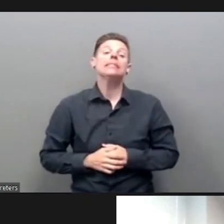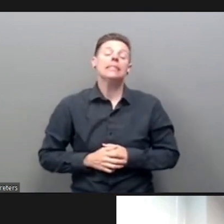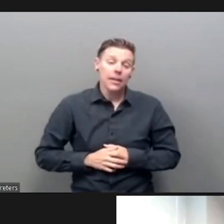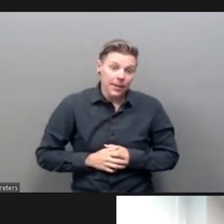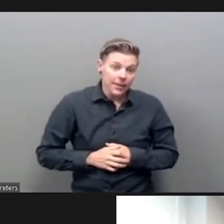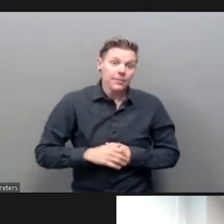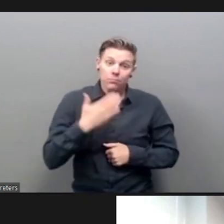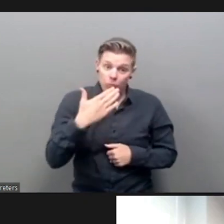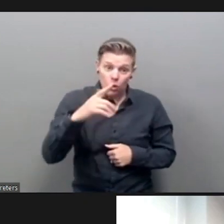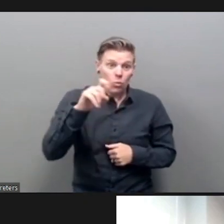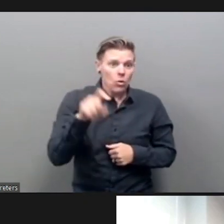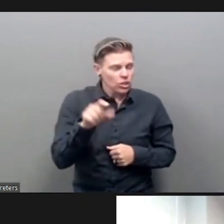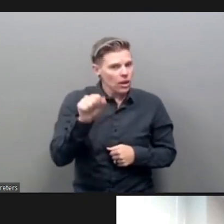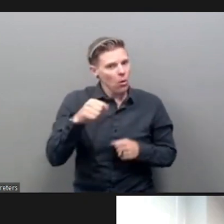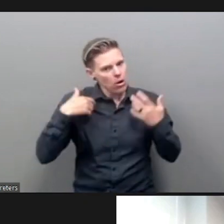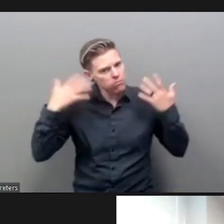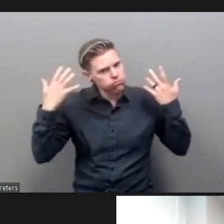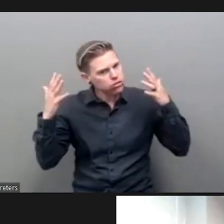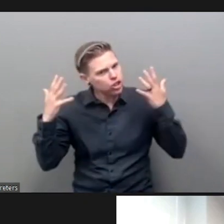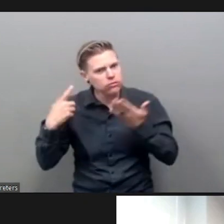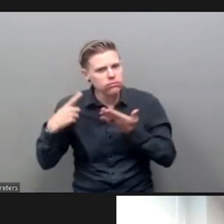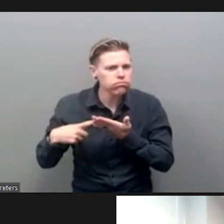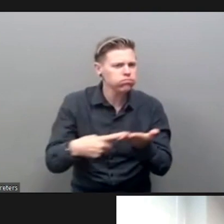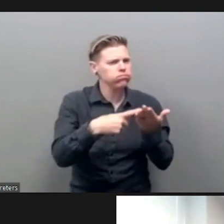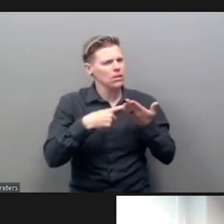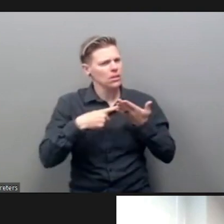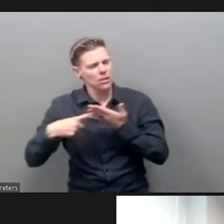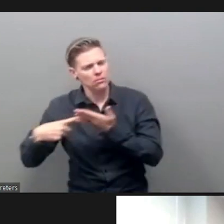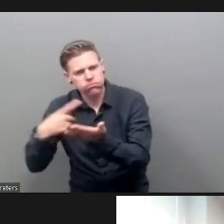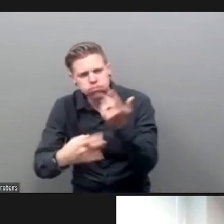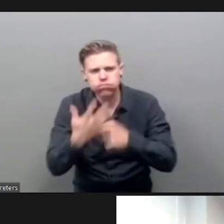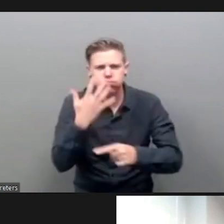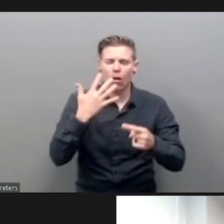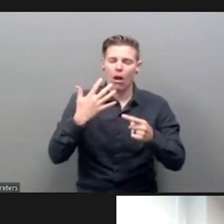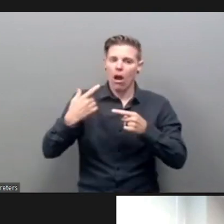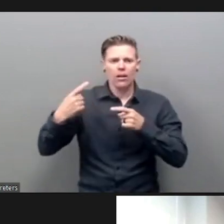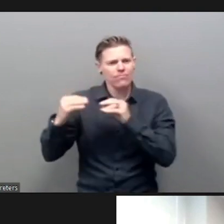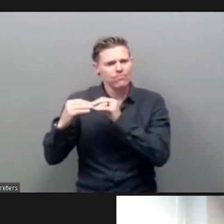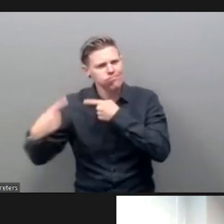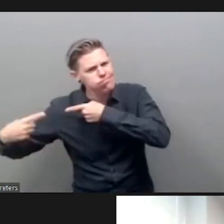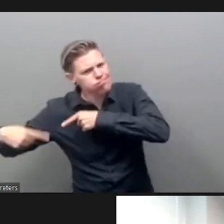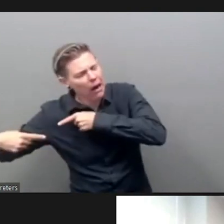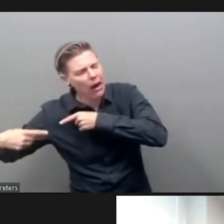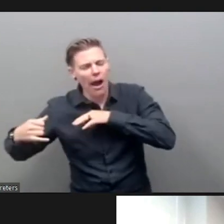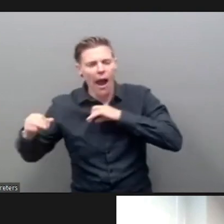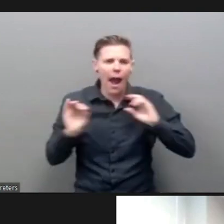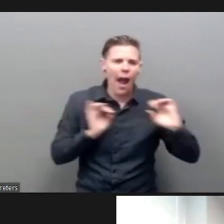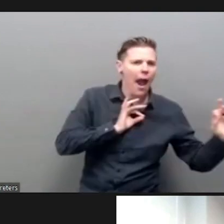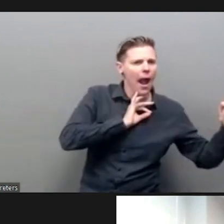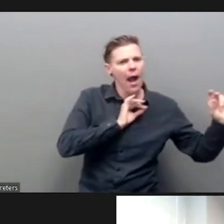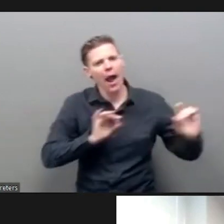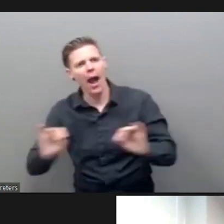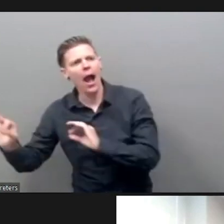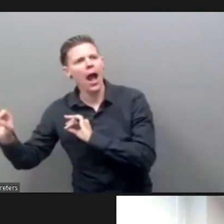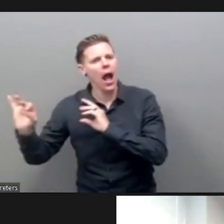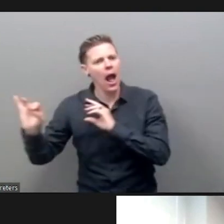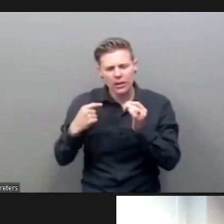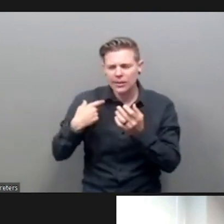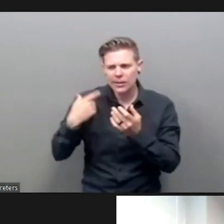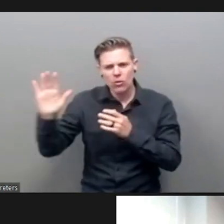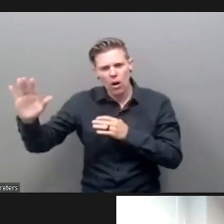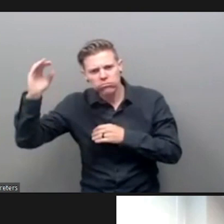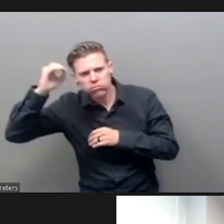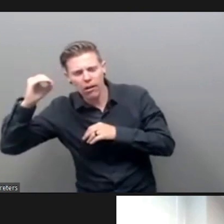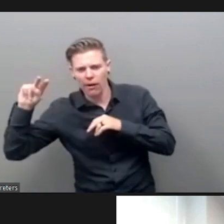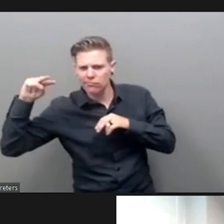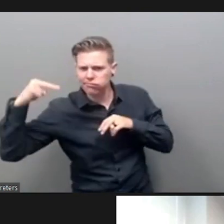discussing, debating, maybe even a little bit of arguing, which we don't do a lot of arguing, but a little bit of arguing about it as well over the past